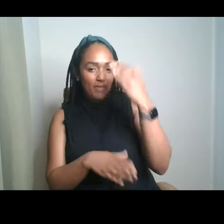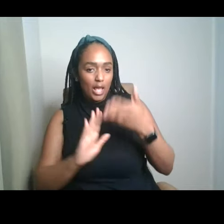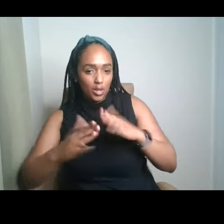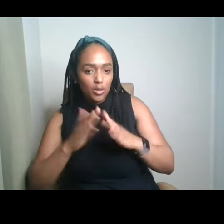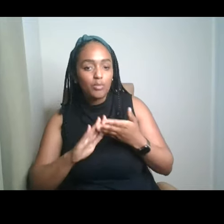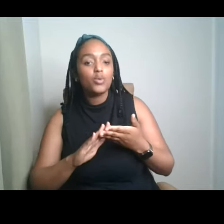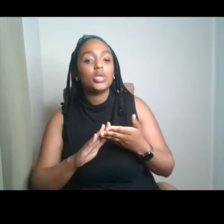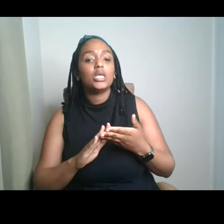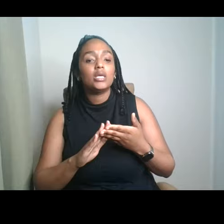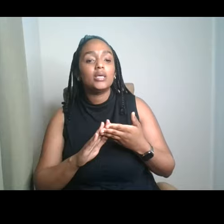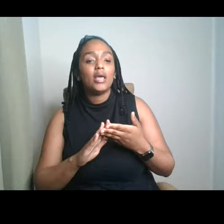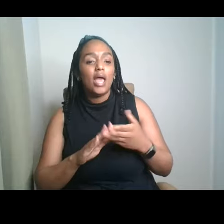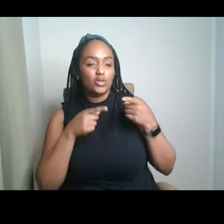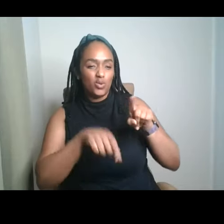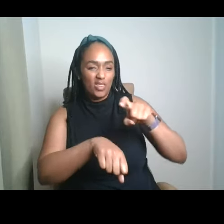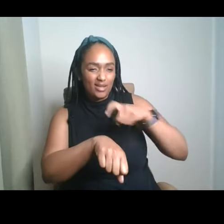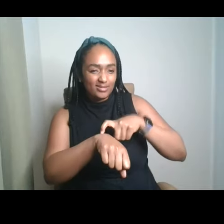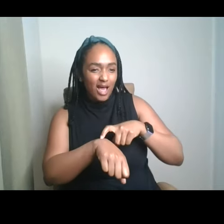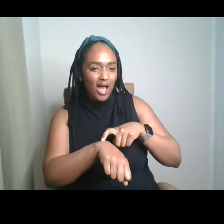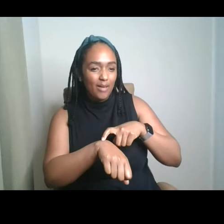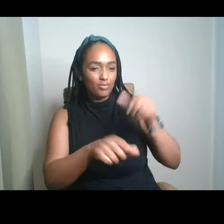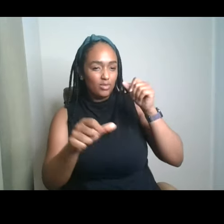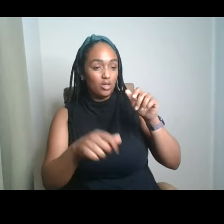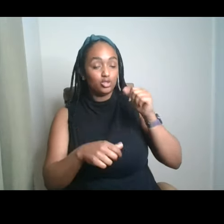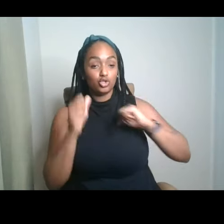that Bridgerton is based in. And I think that